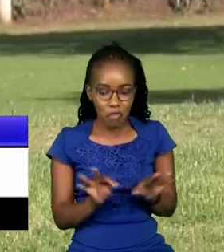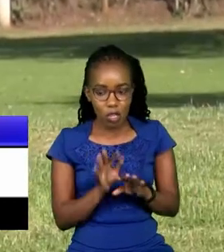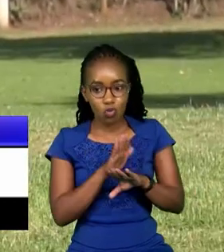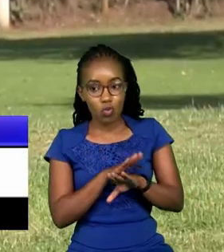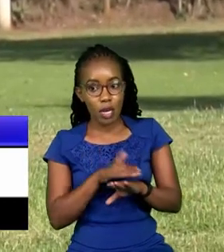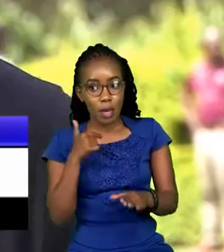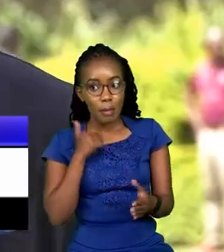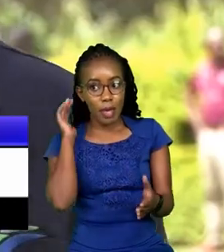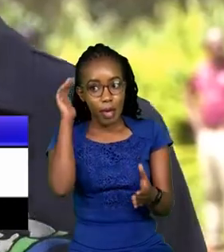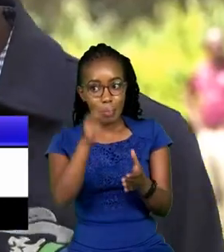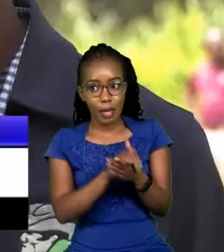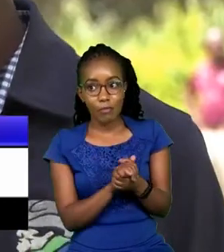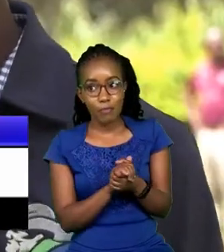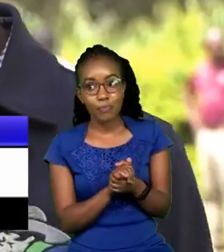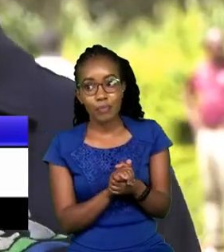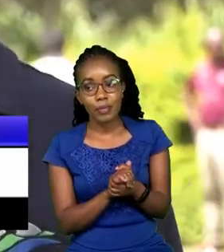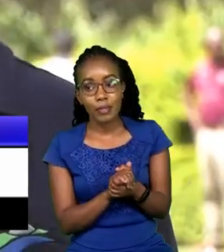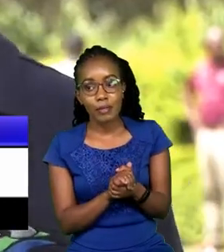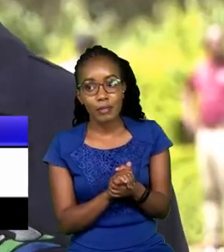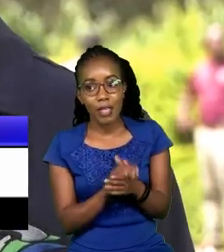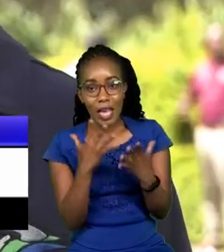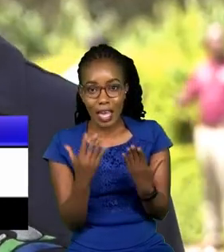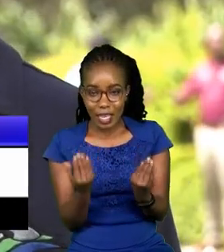I believe is, there is no an easy